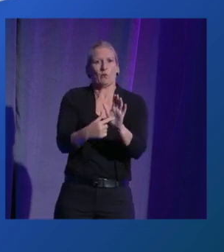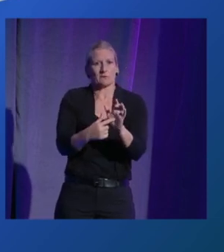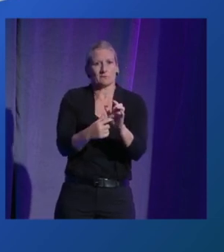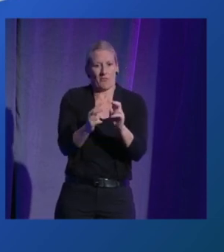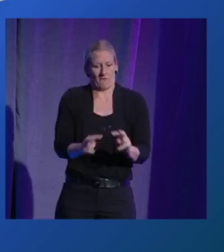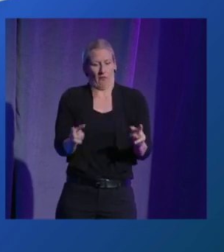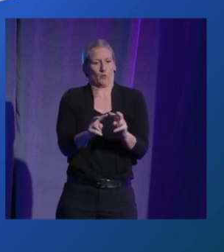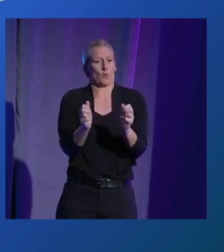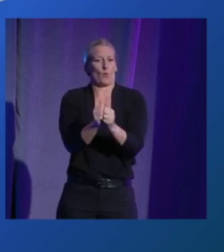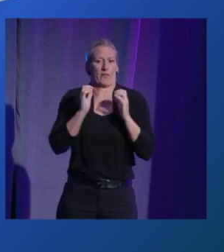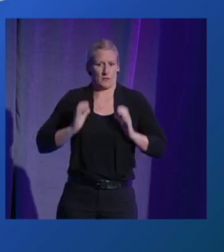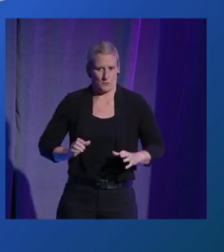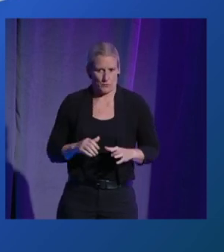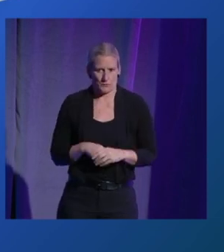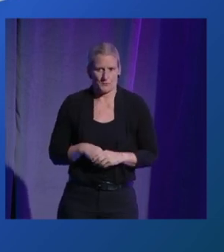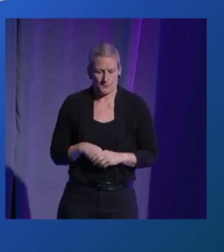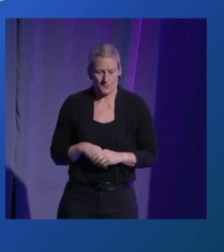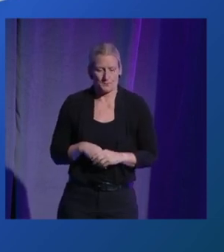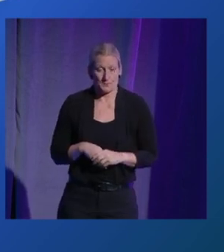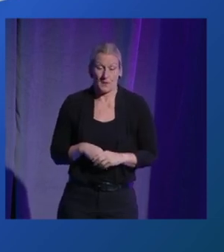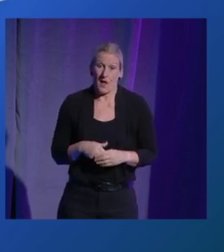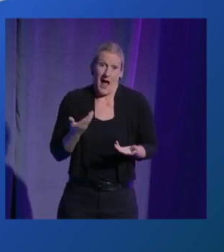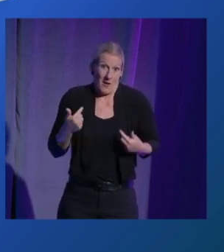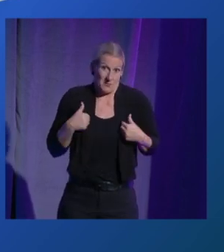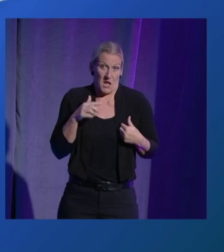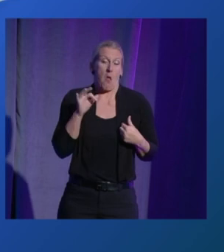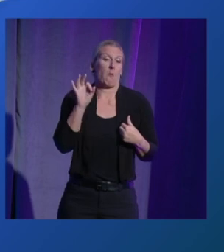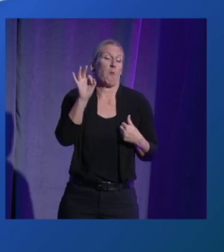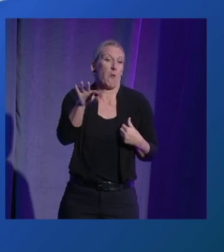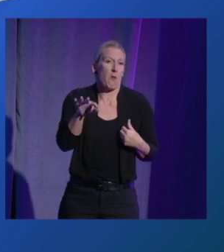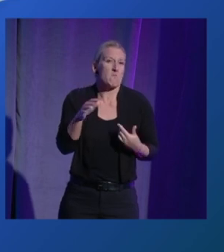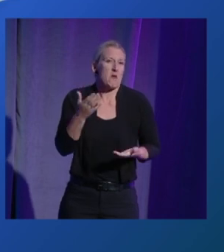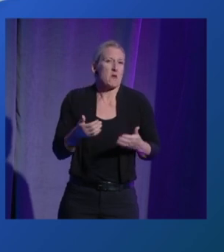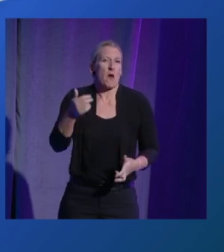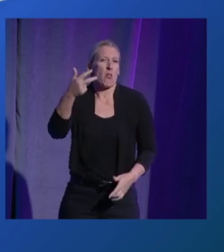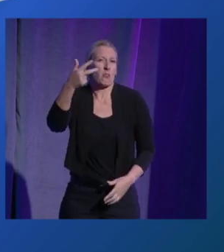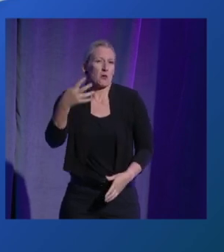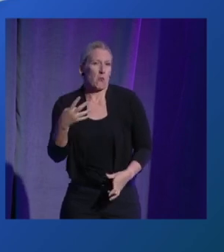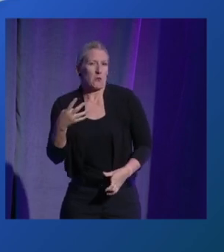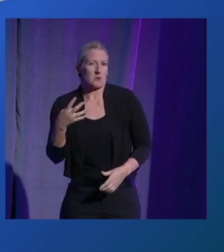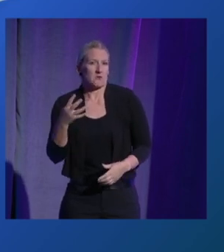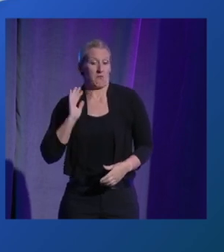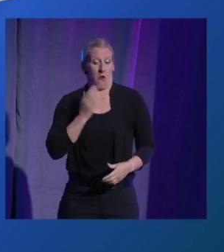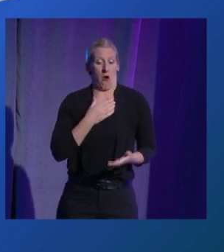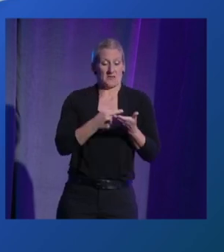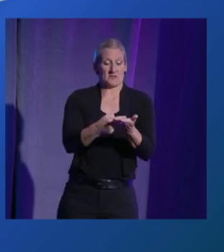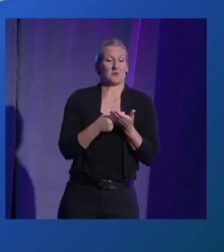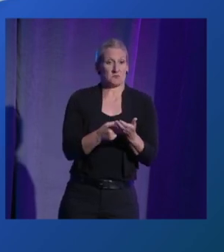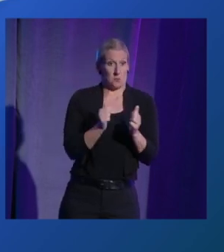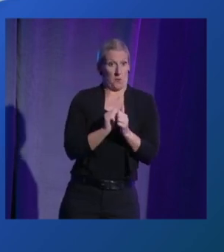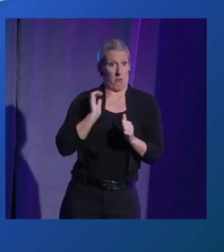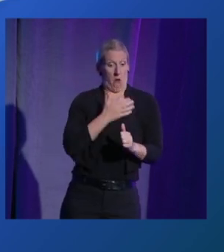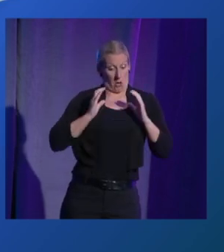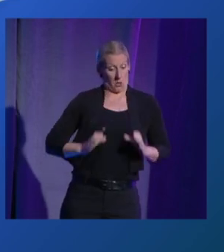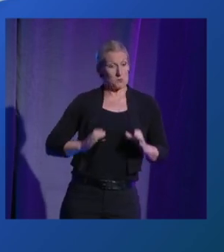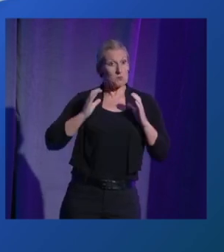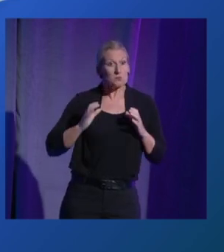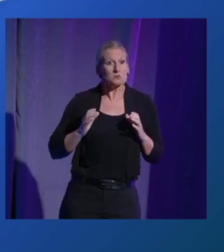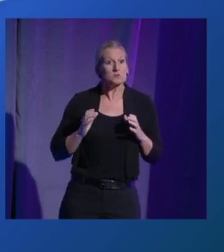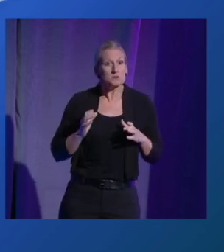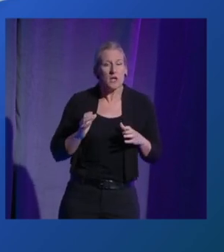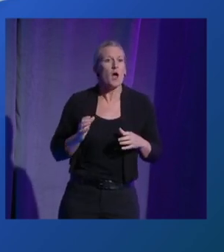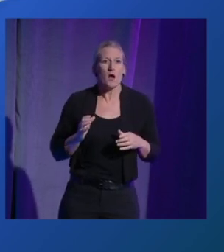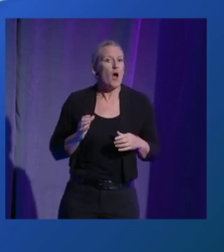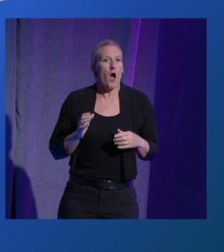I I would venture to say at least 3ars of the discussions that we have with customers today are about some form of